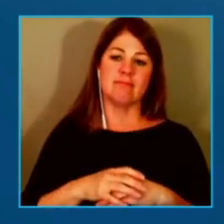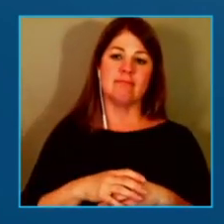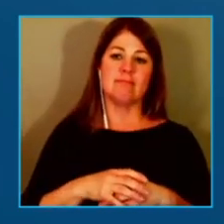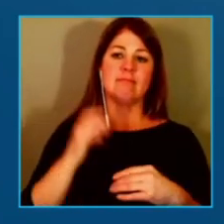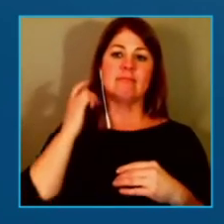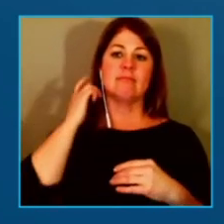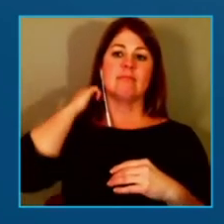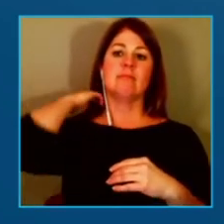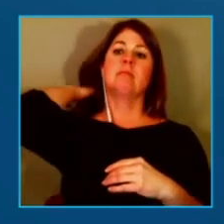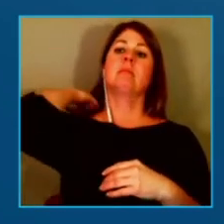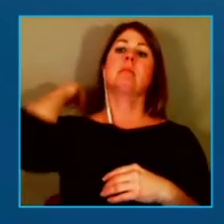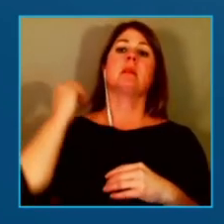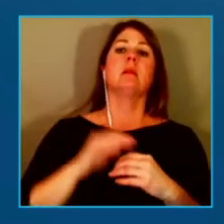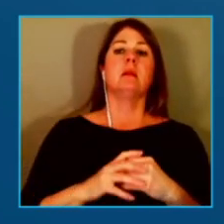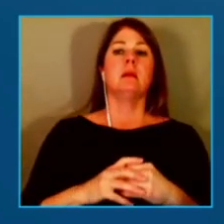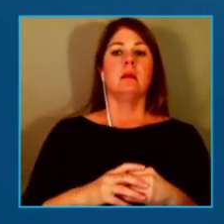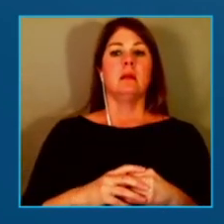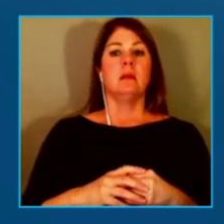Thank you, Jeff.